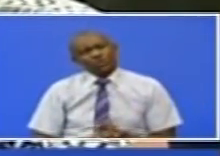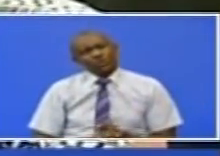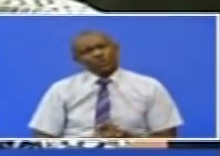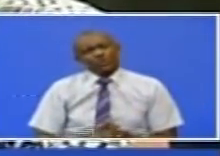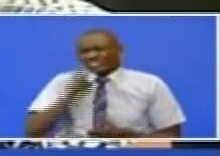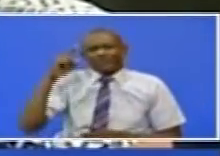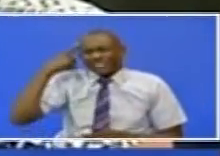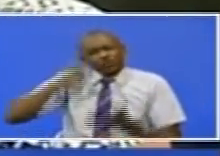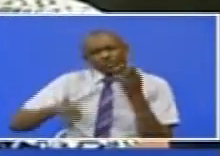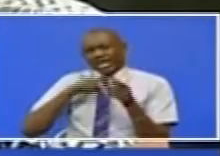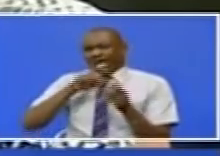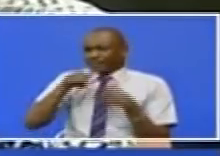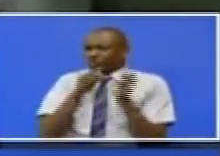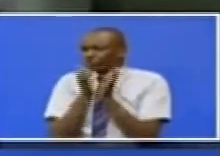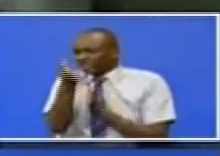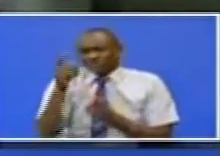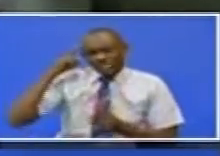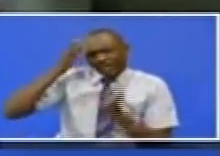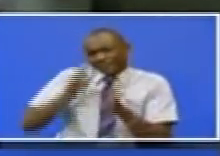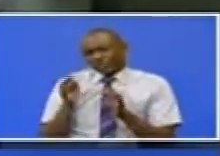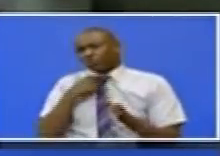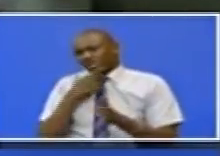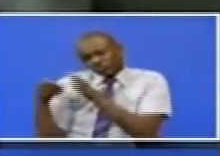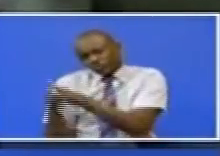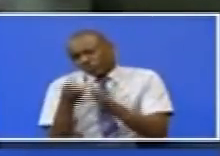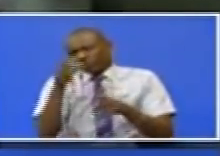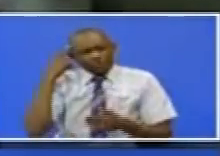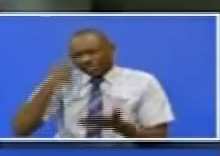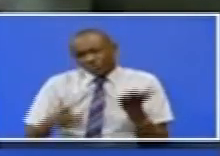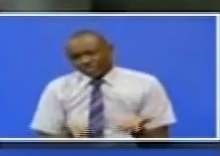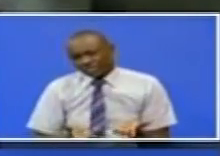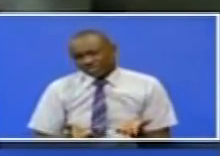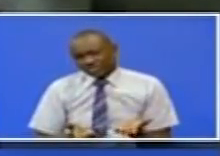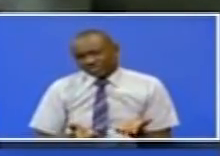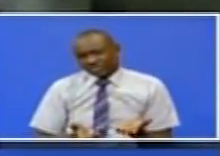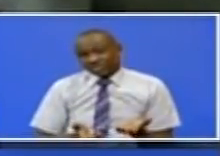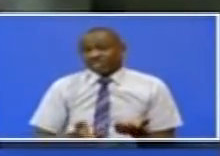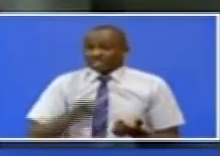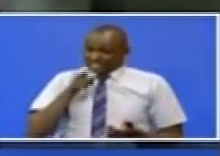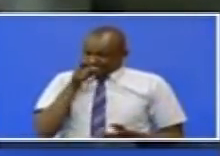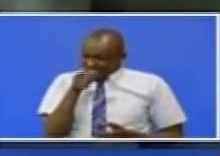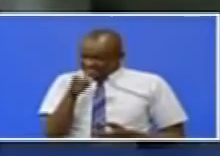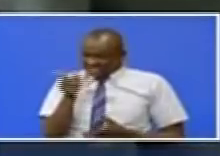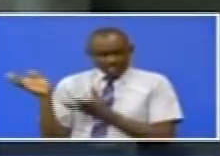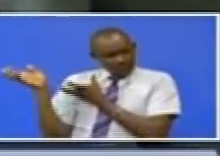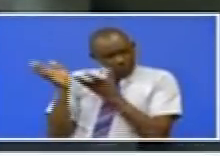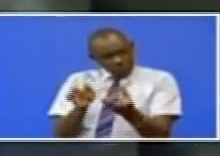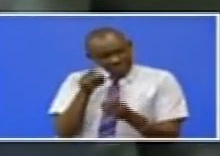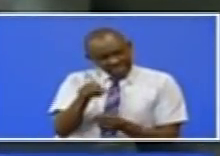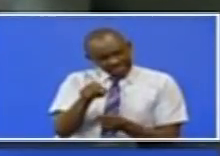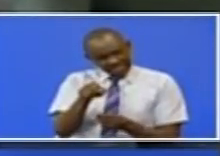make of all this? What could be behind it? Who could be behind it? The cause of the